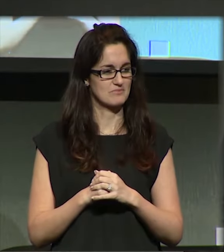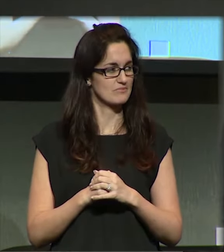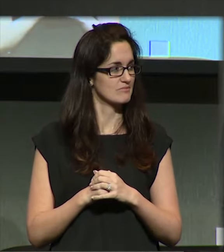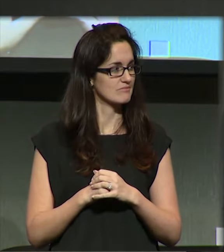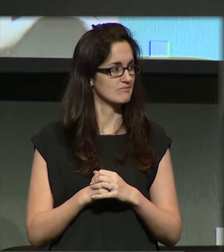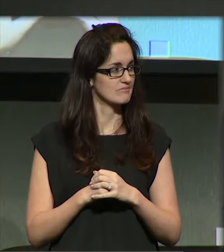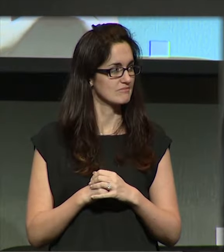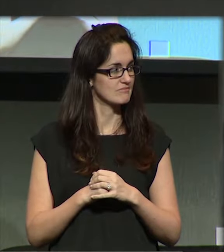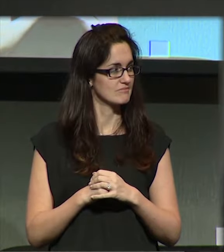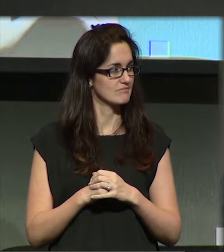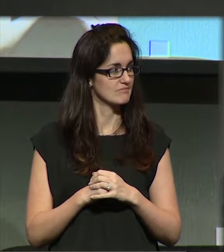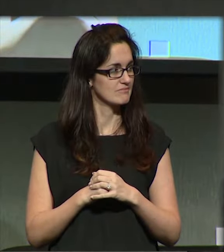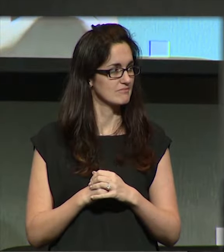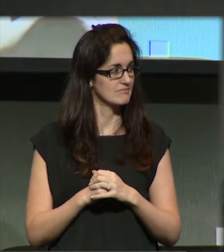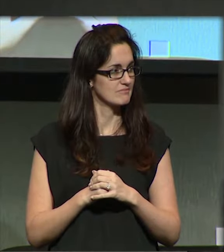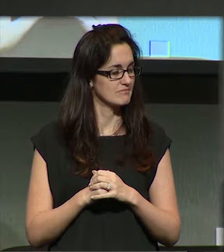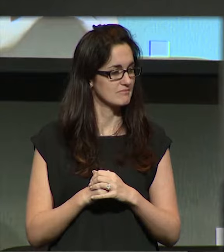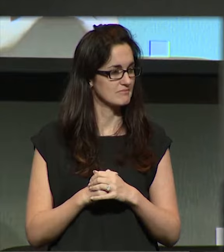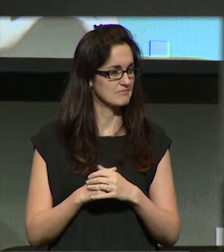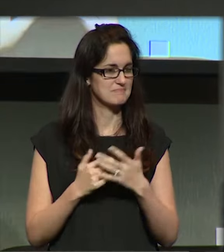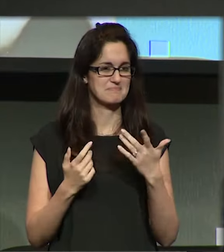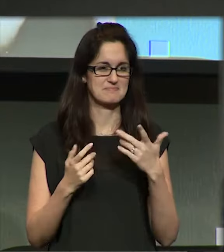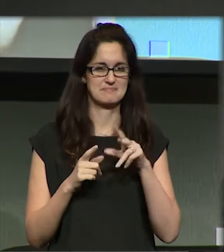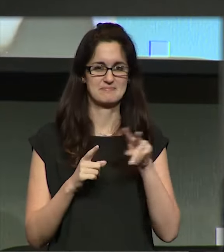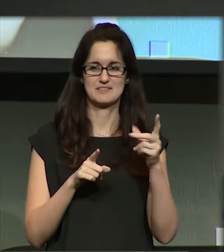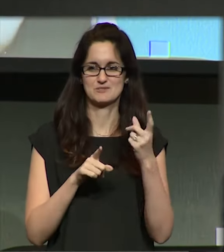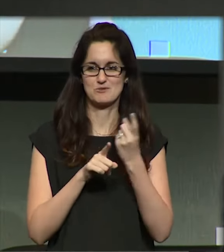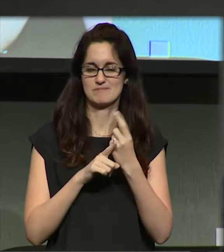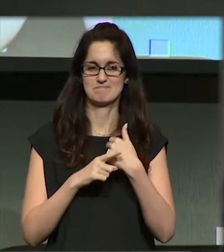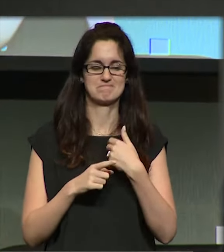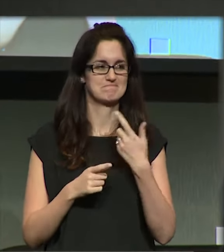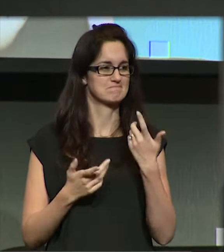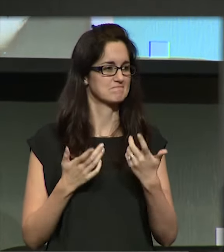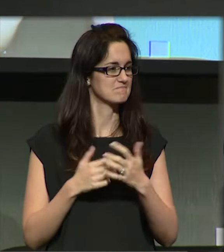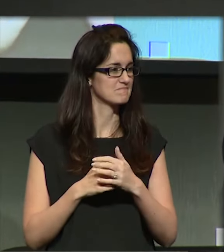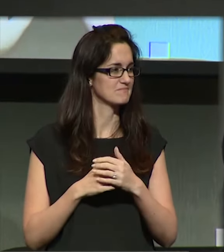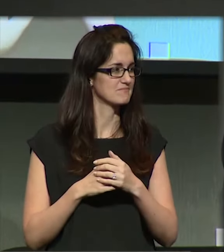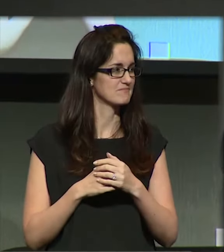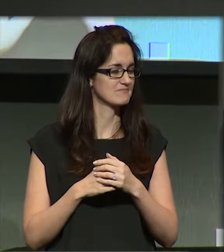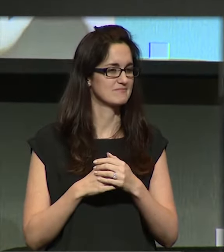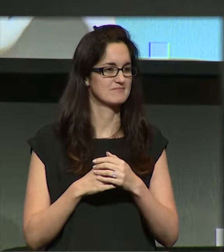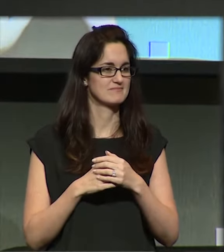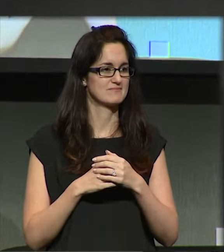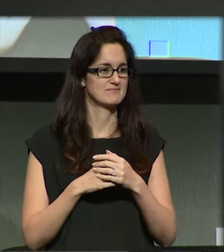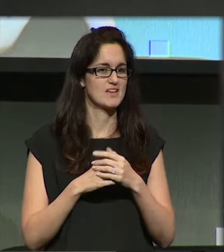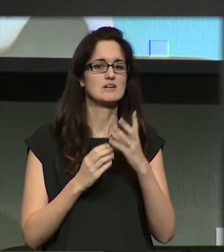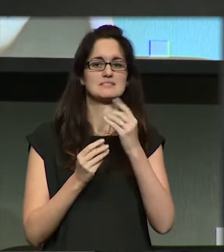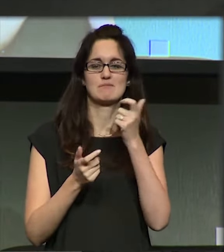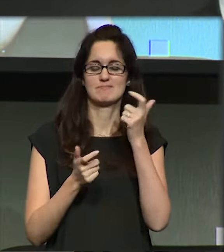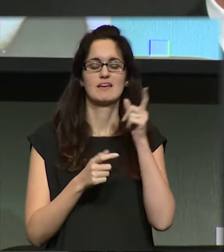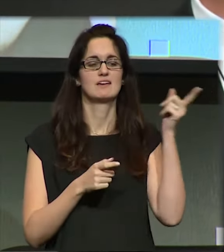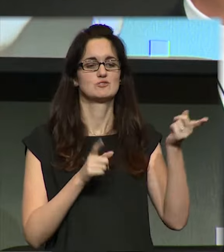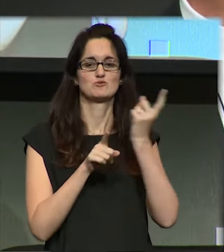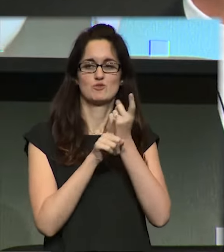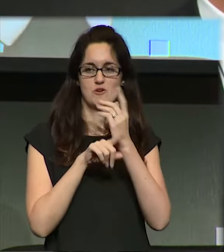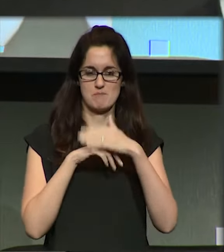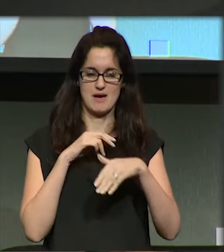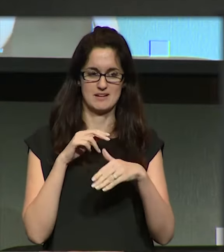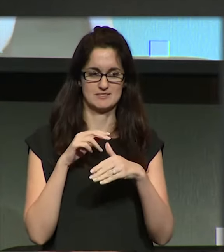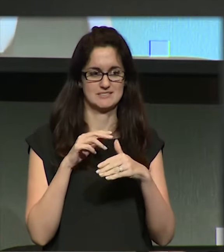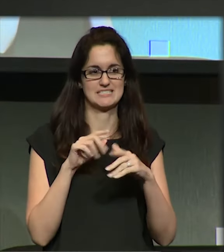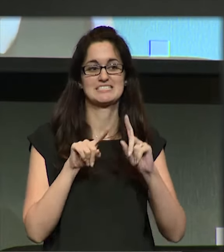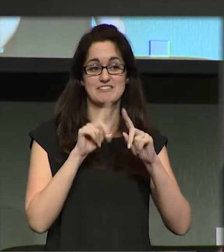That's why you never saw me play state of origin or anything like that. So I'm talking about the real football there. You're probably not sure what I'm talking about.